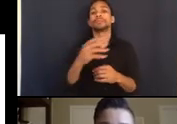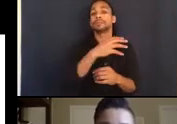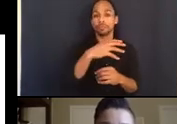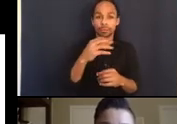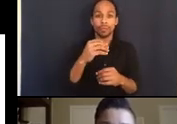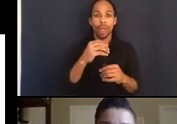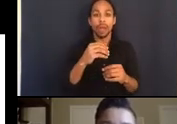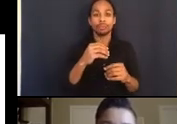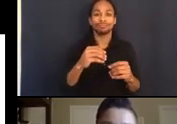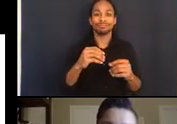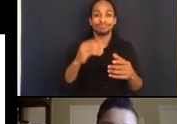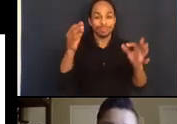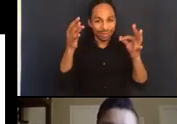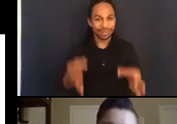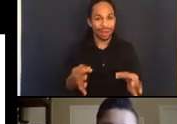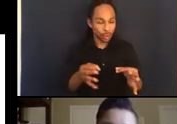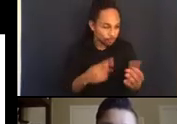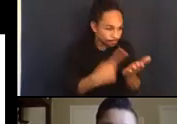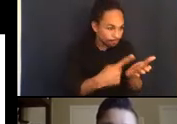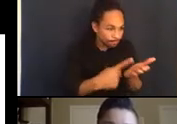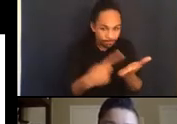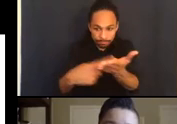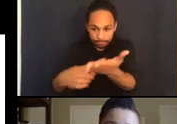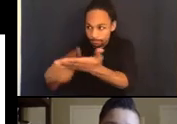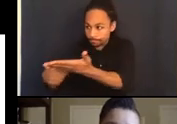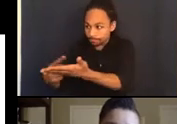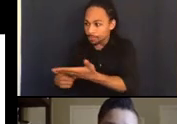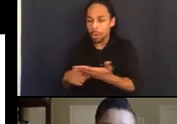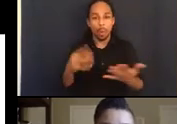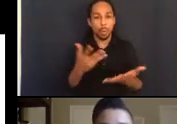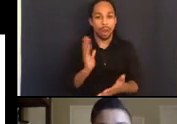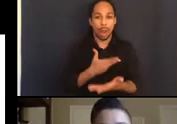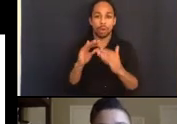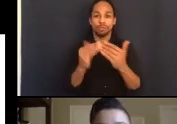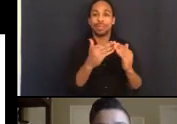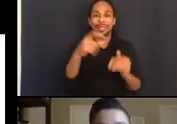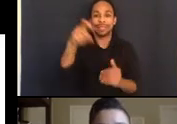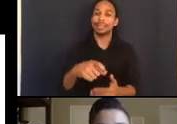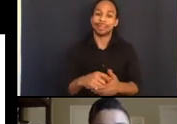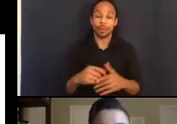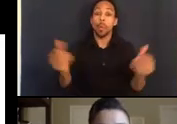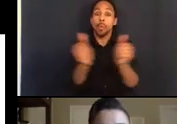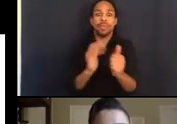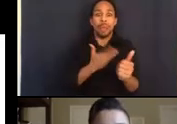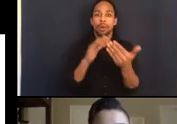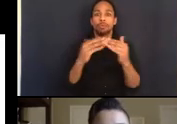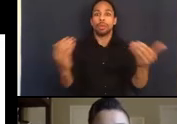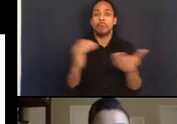that have been identified in conjunction with our community partners. So next slide.